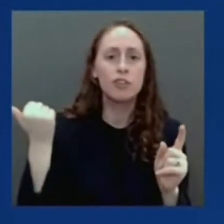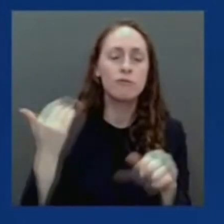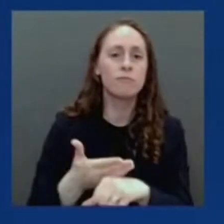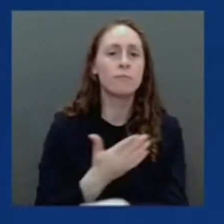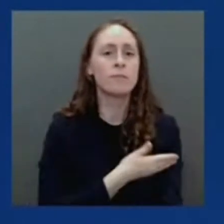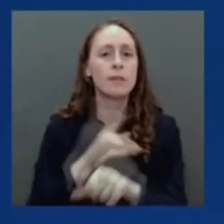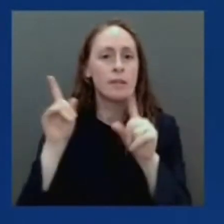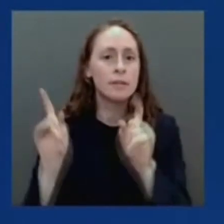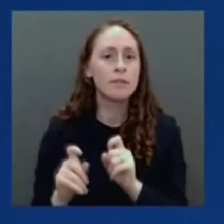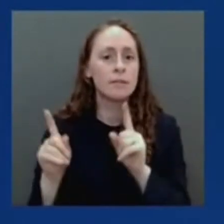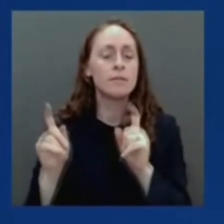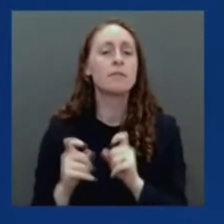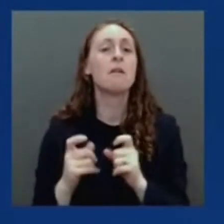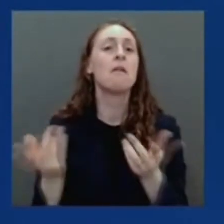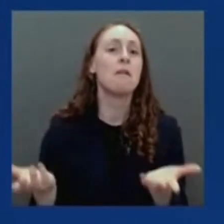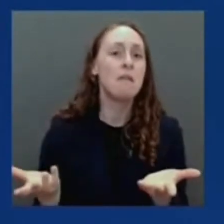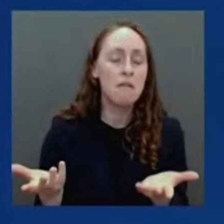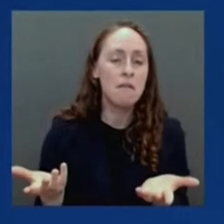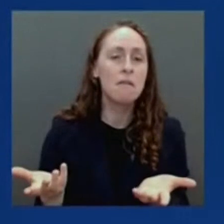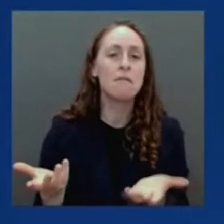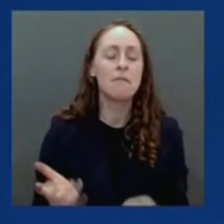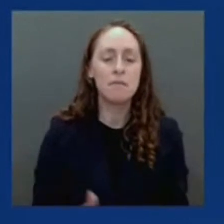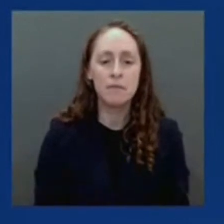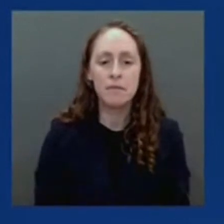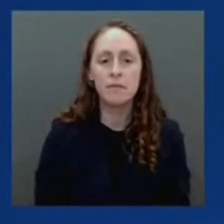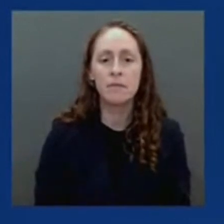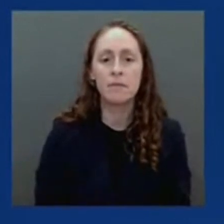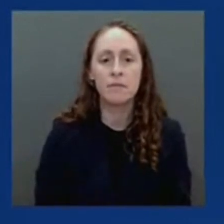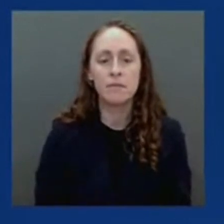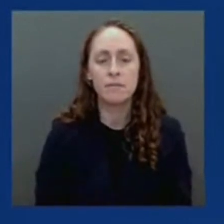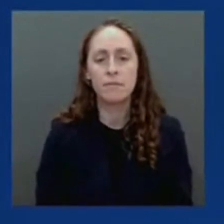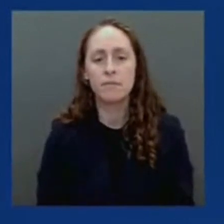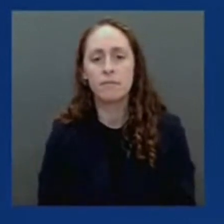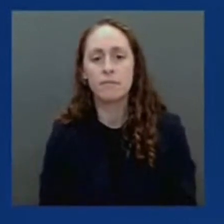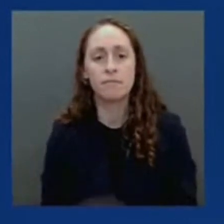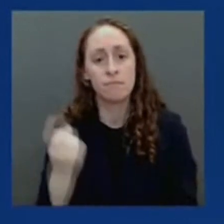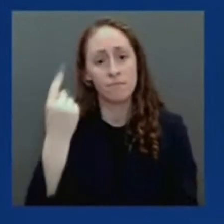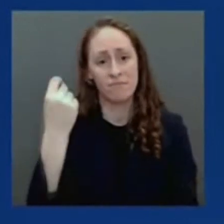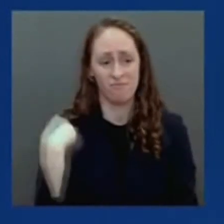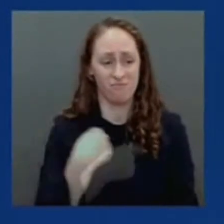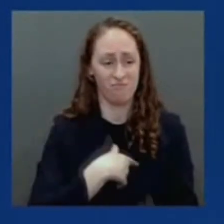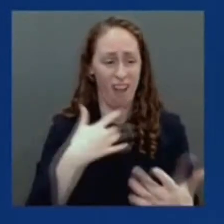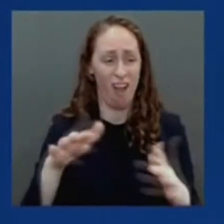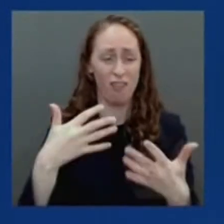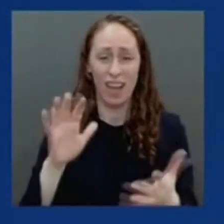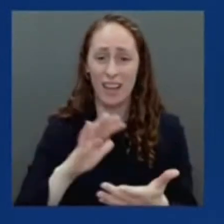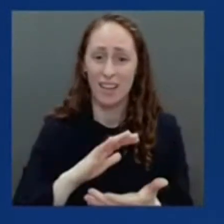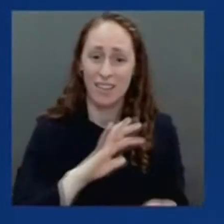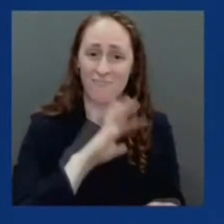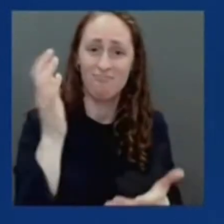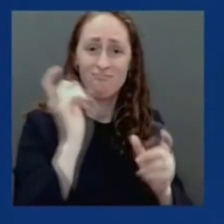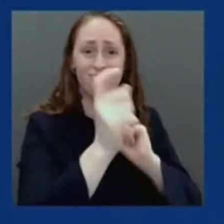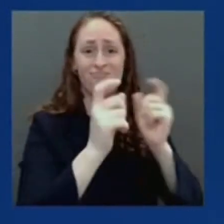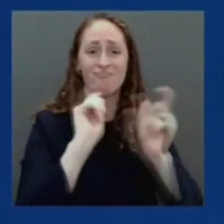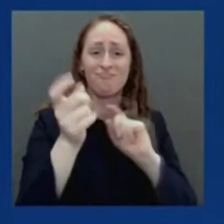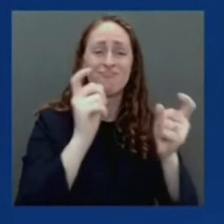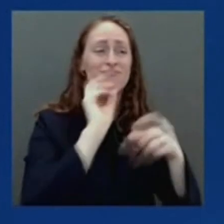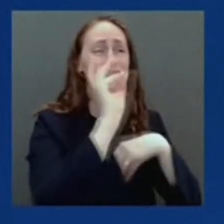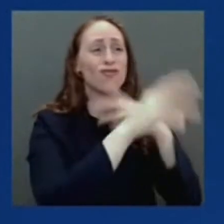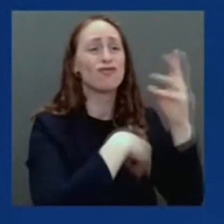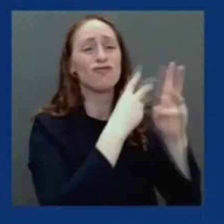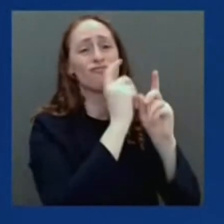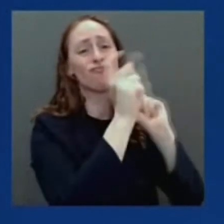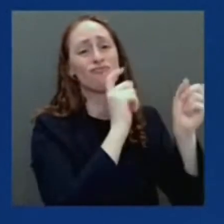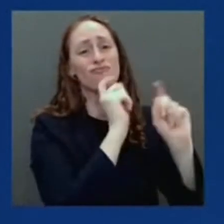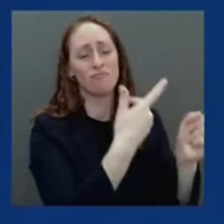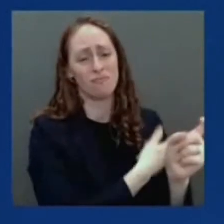doses donated to the world, but to continue to lead that effort to vaccinate the world. So we will be working with